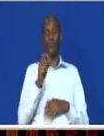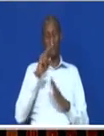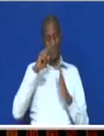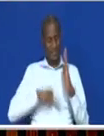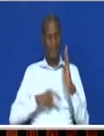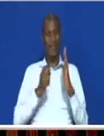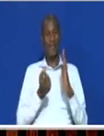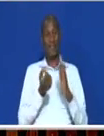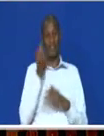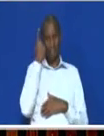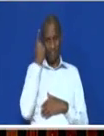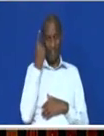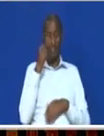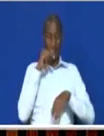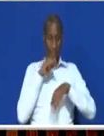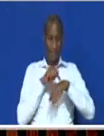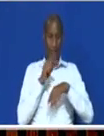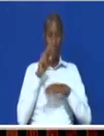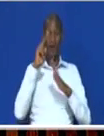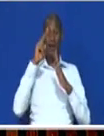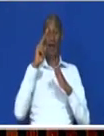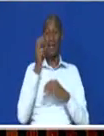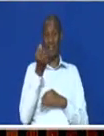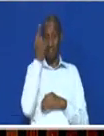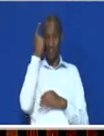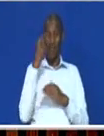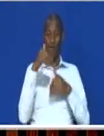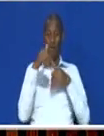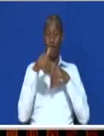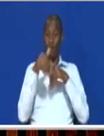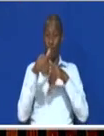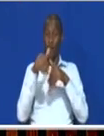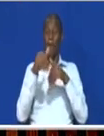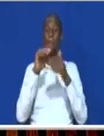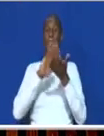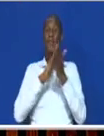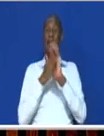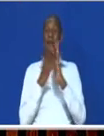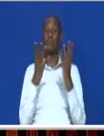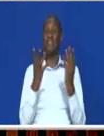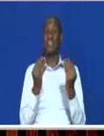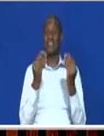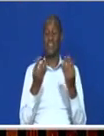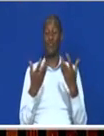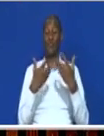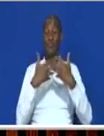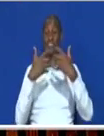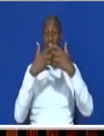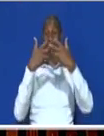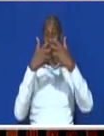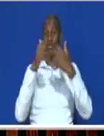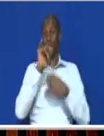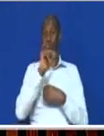understand. Once we understand the flow of the clause test, then it becomes easy to fit in